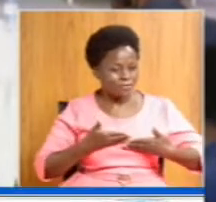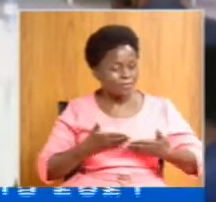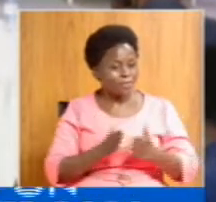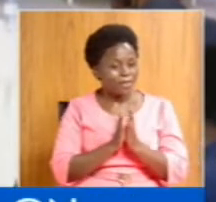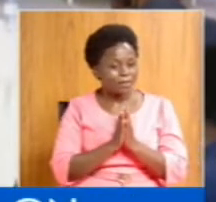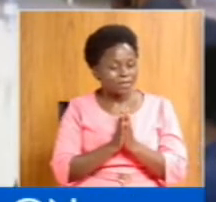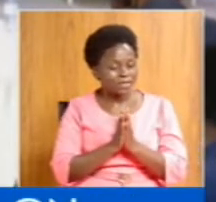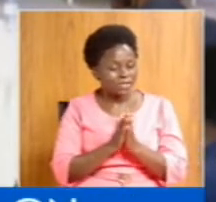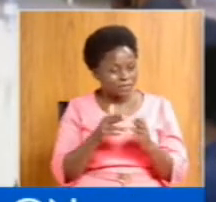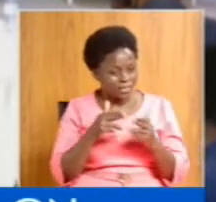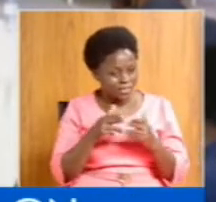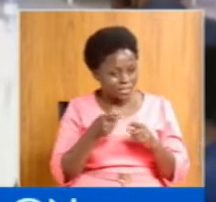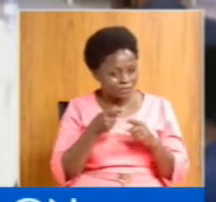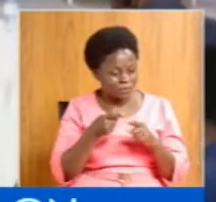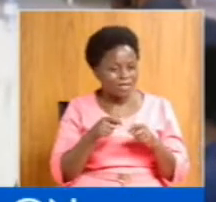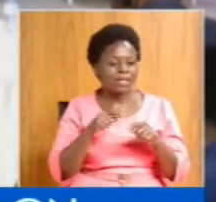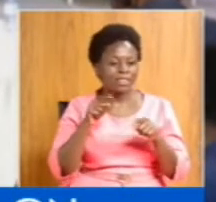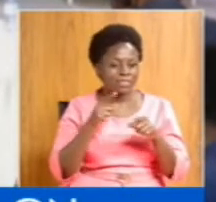if you can carry it from there then I'll come decide